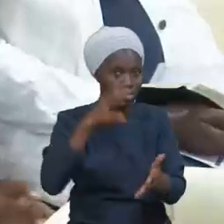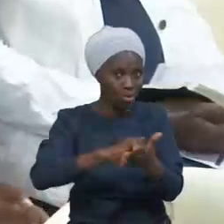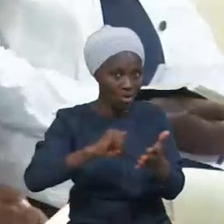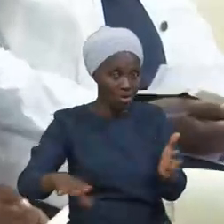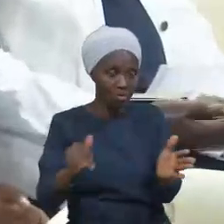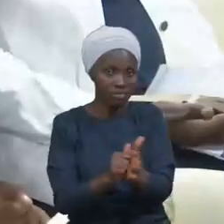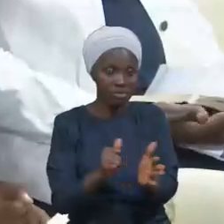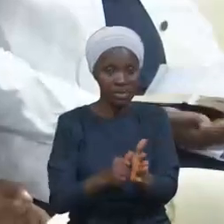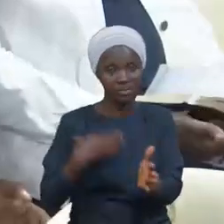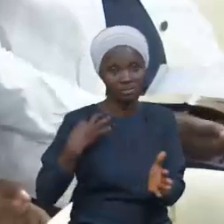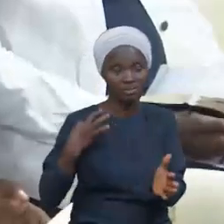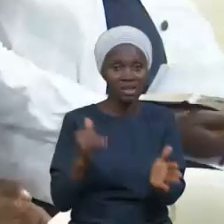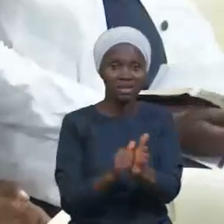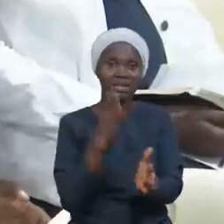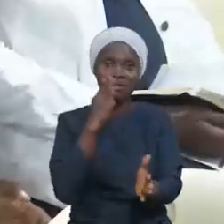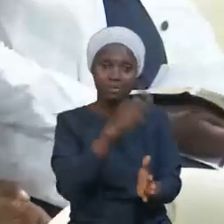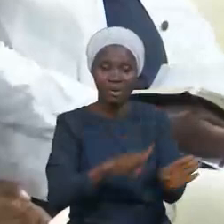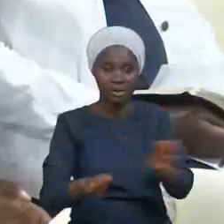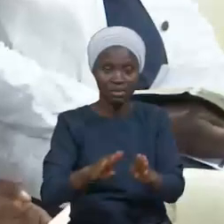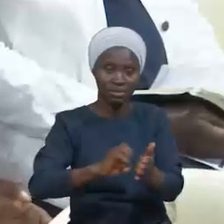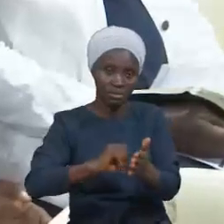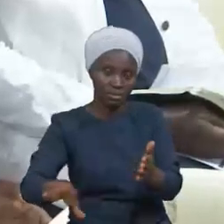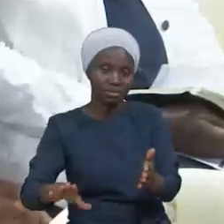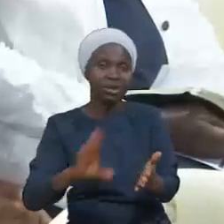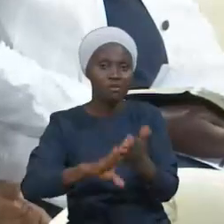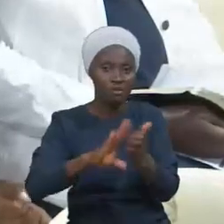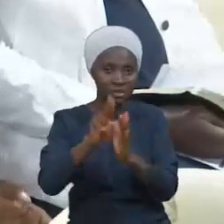away. Forgiveness has come for you.